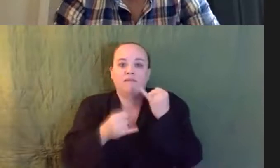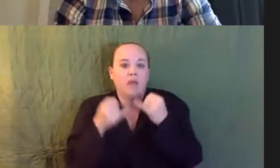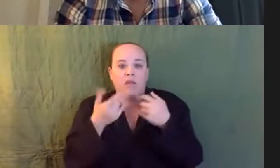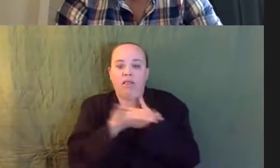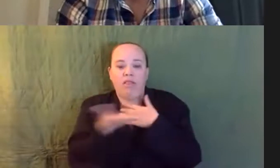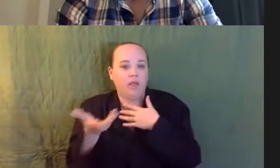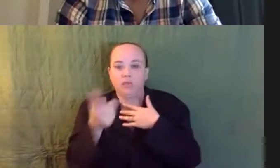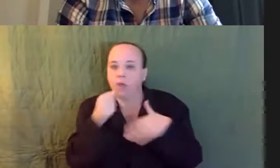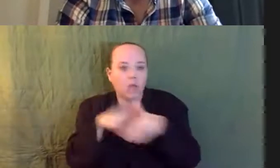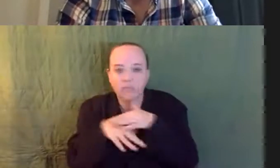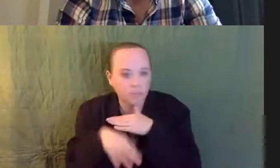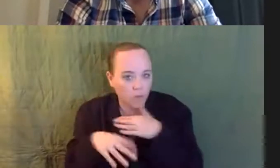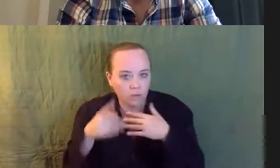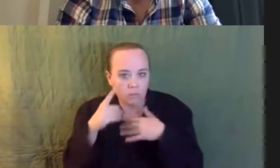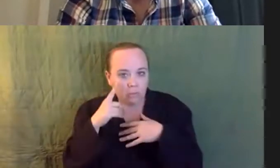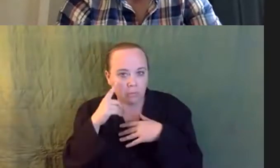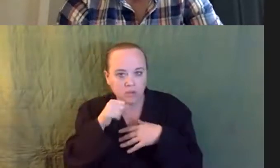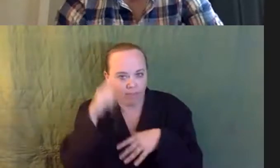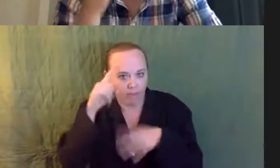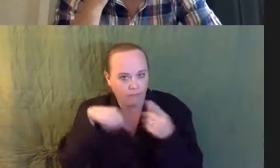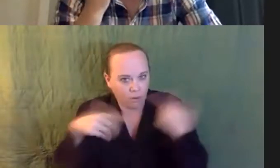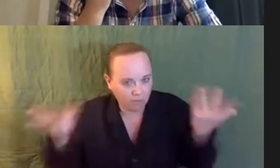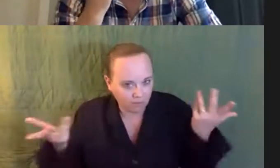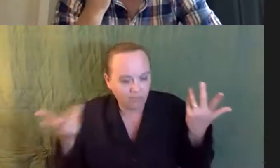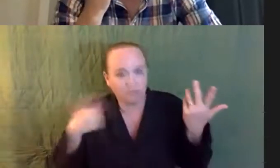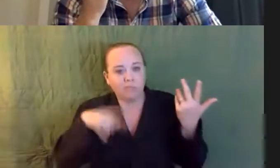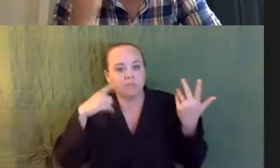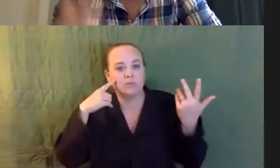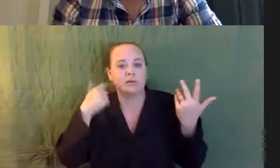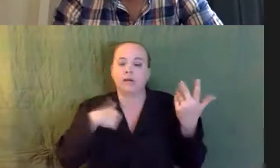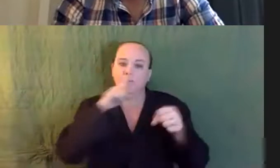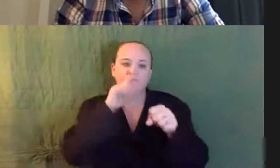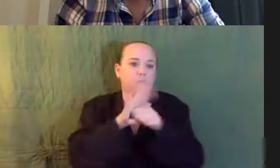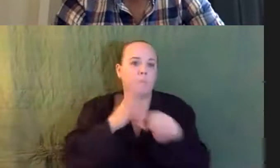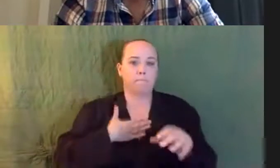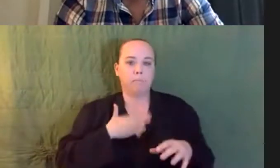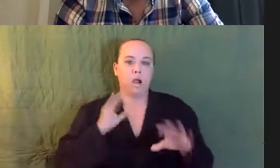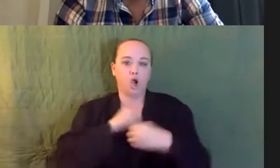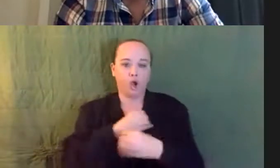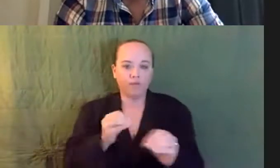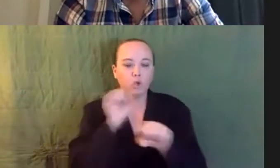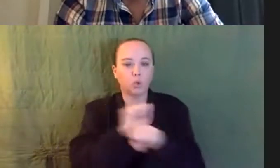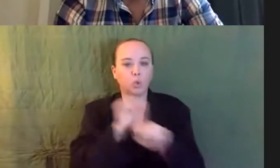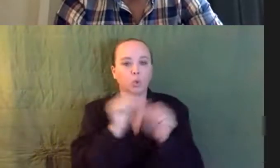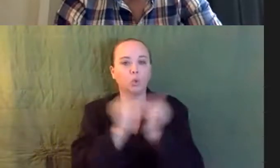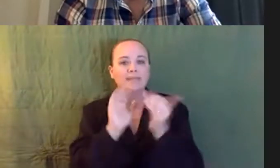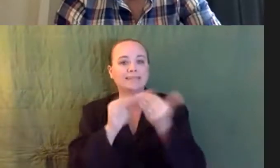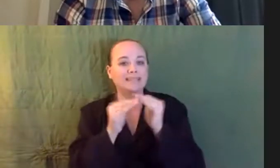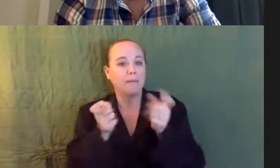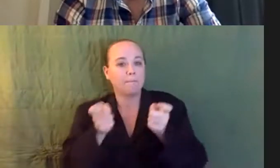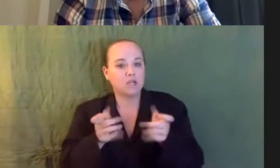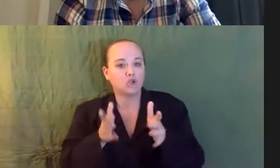to be accessible. I am committing, my council office to work with the city manager's